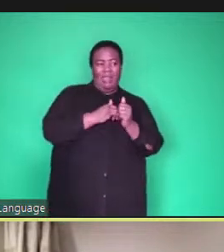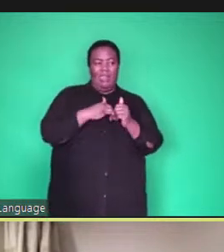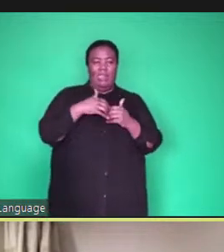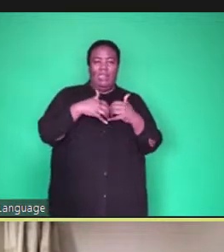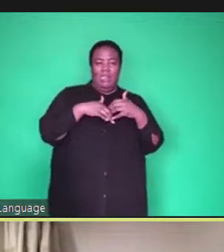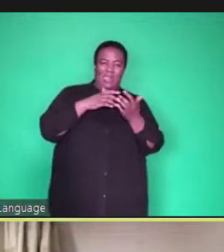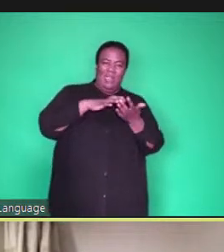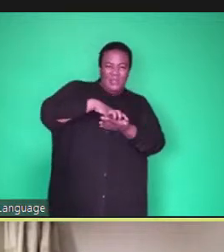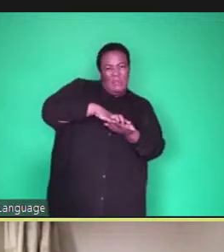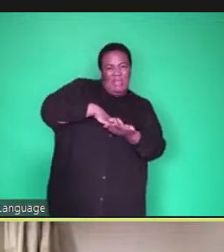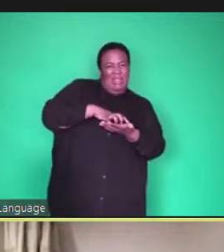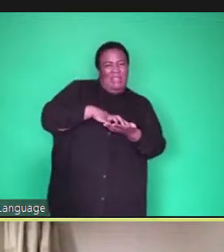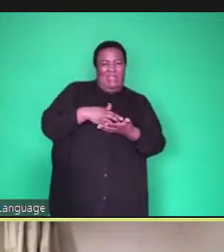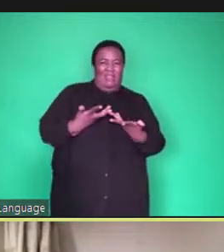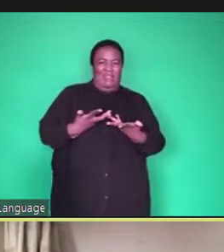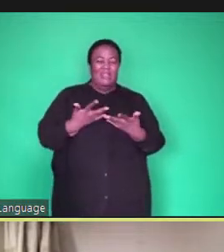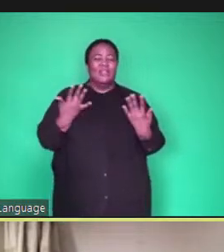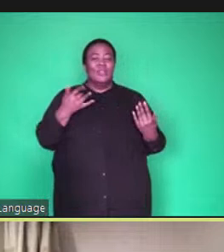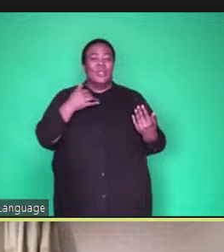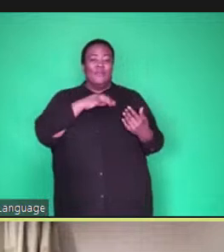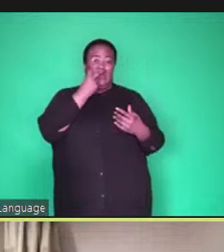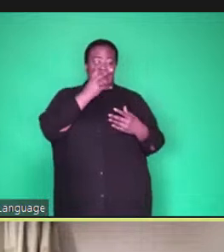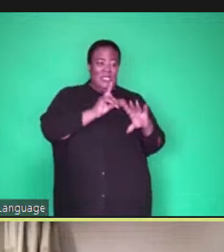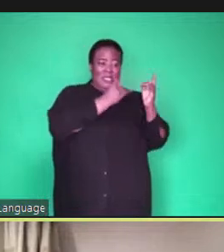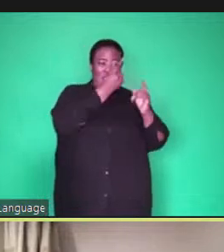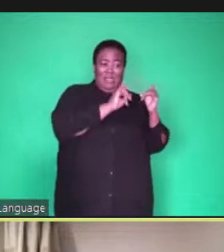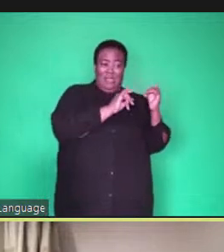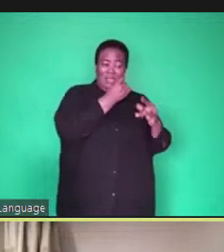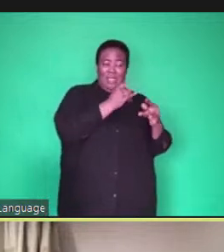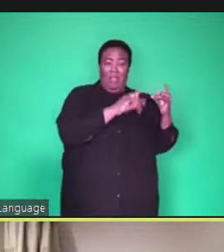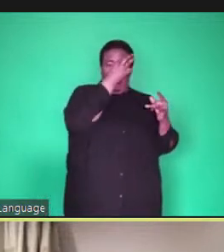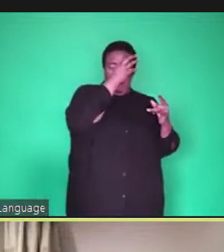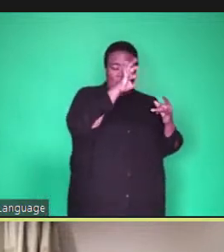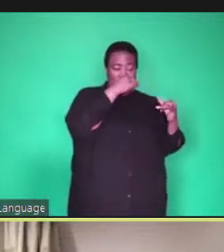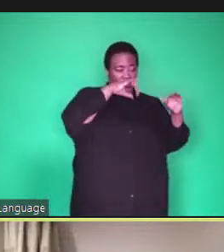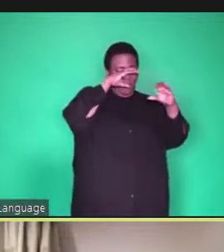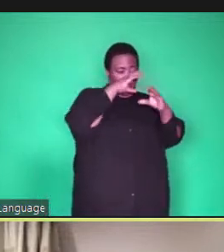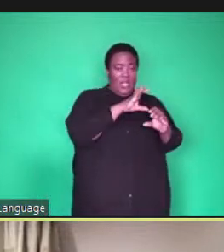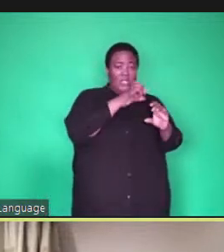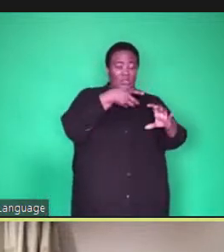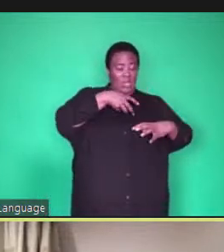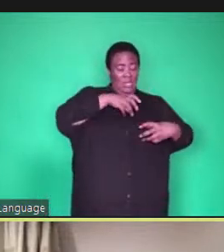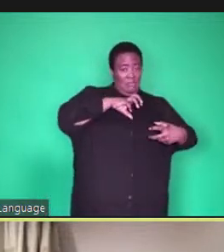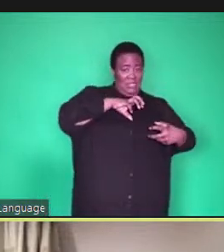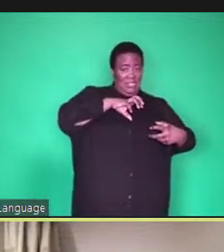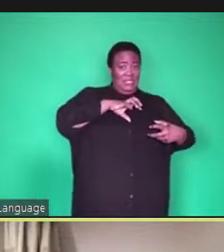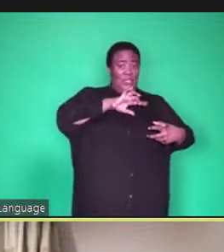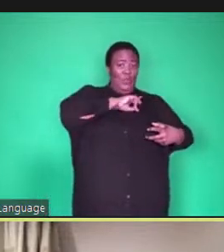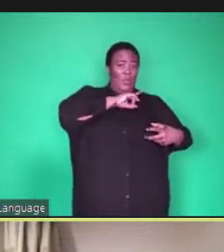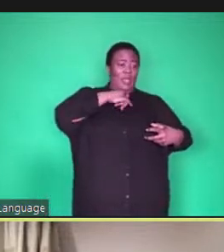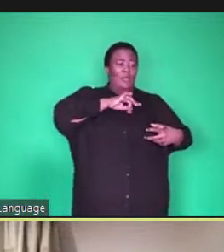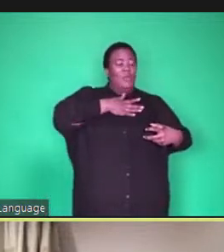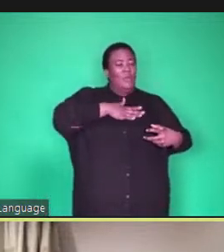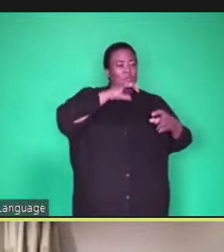and urbanization within the climate change governments, we focus on adaptation because that's where it would fit in.